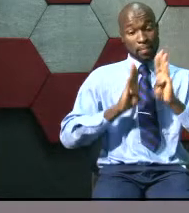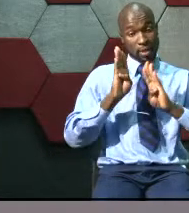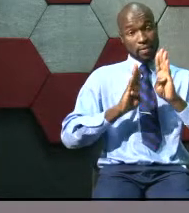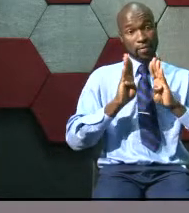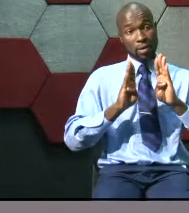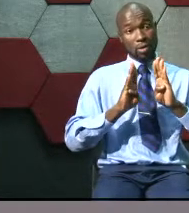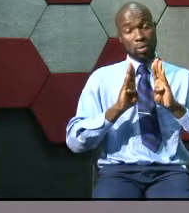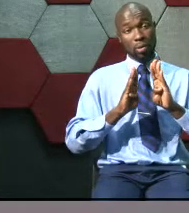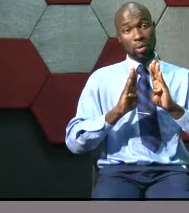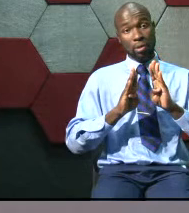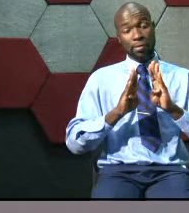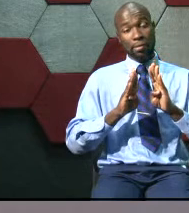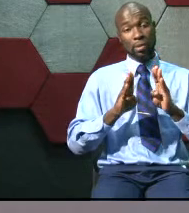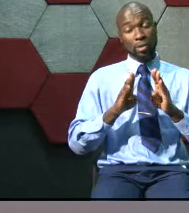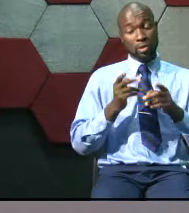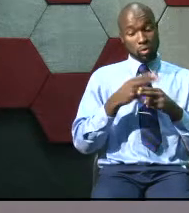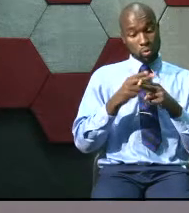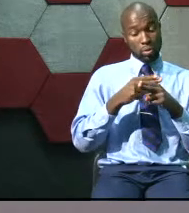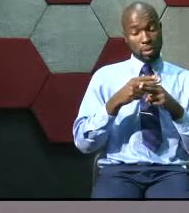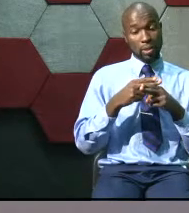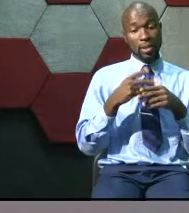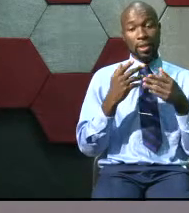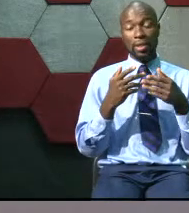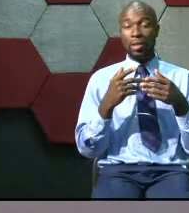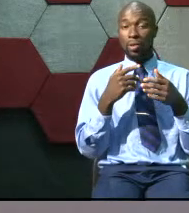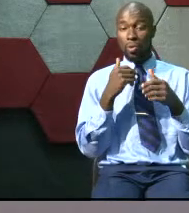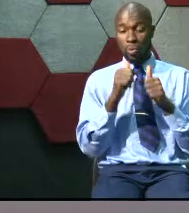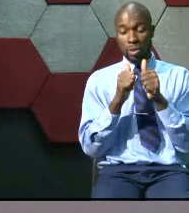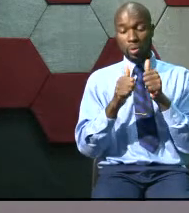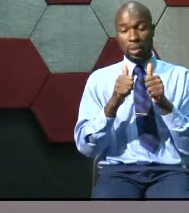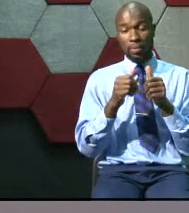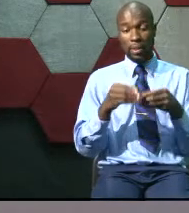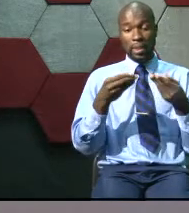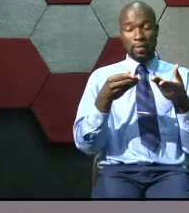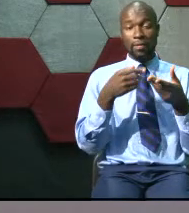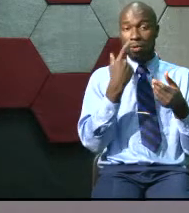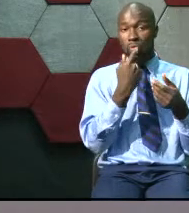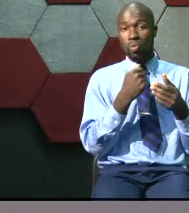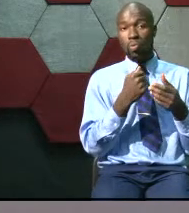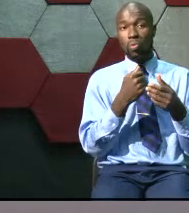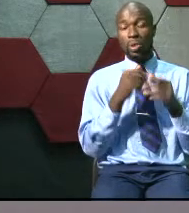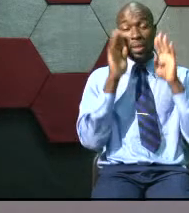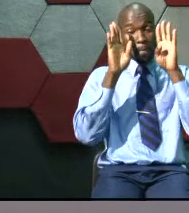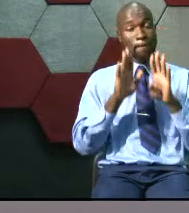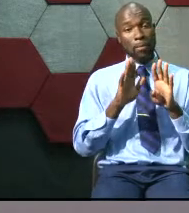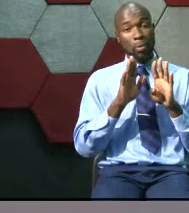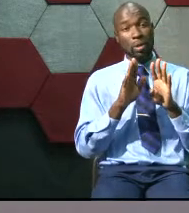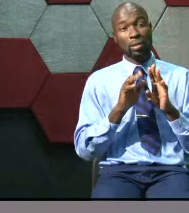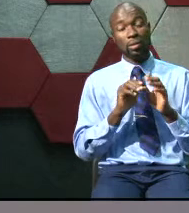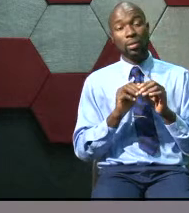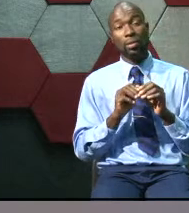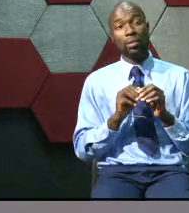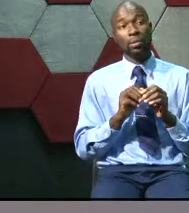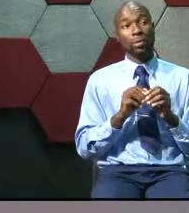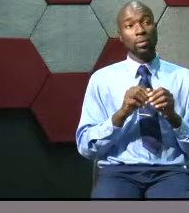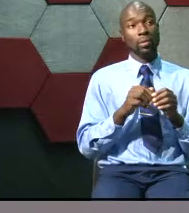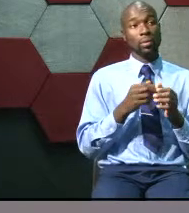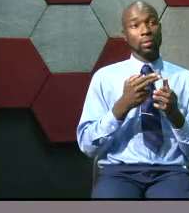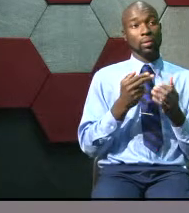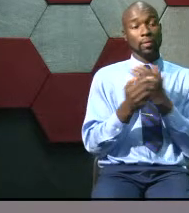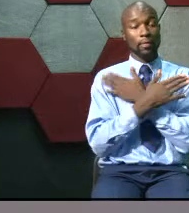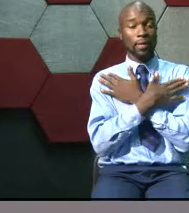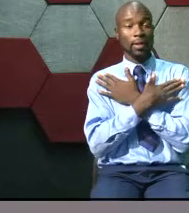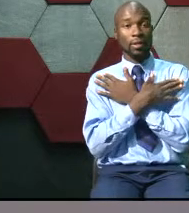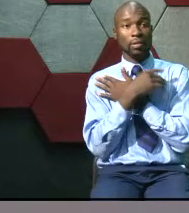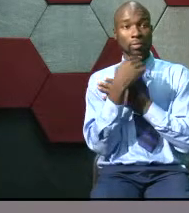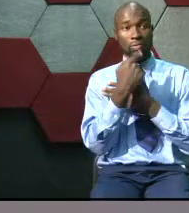sciences category coming up, and that is going to be given by one of our key partners. But before we talk about that, Vanessa, what's the social and